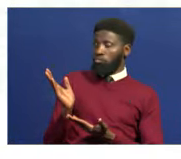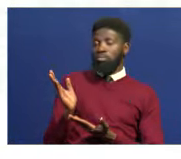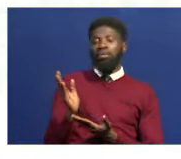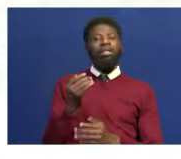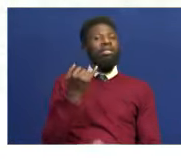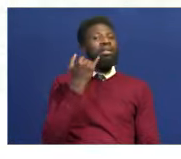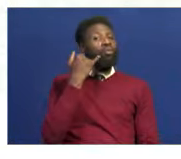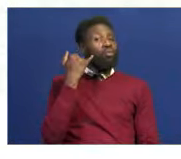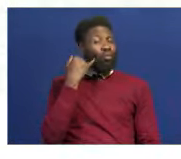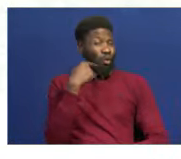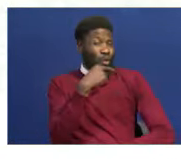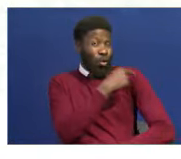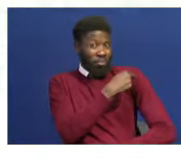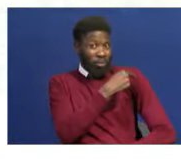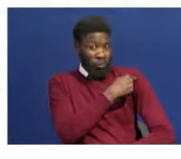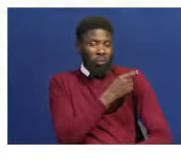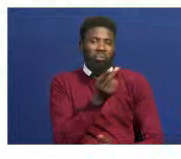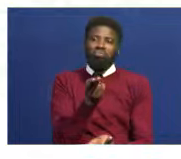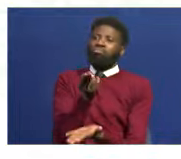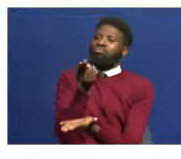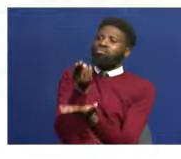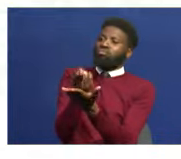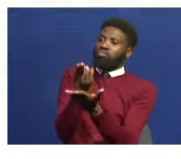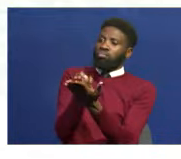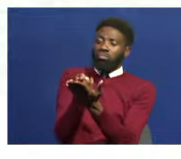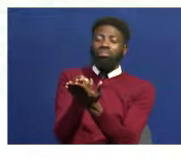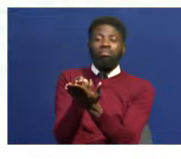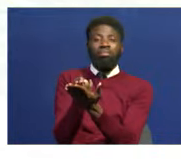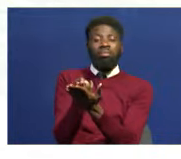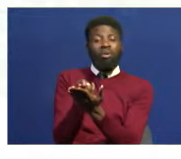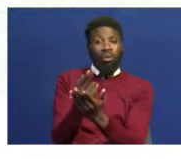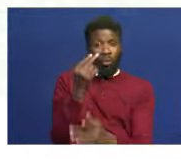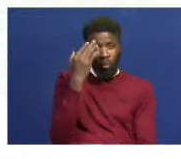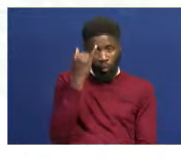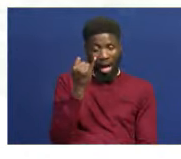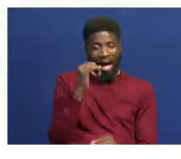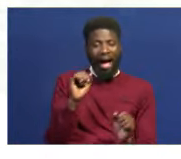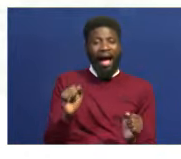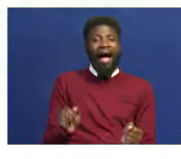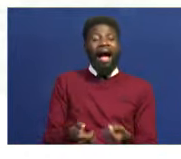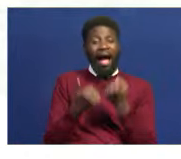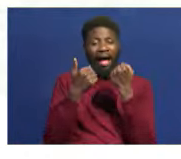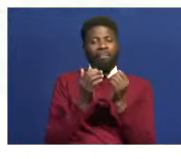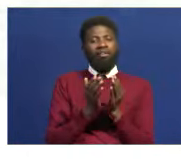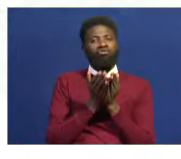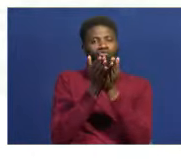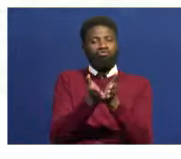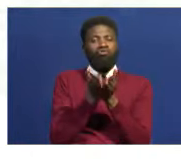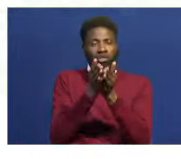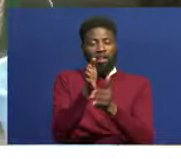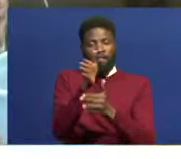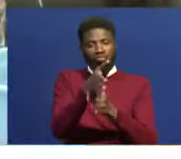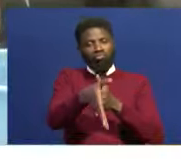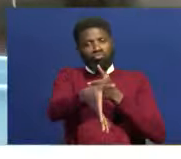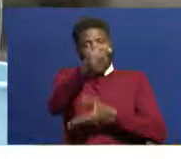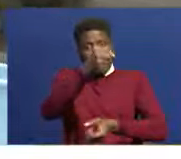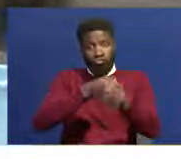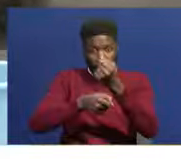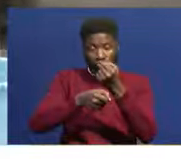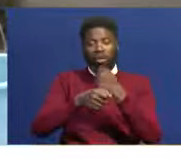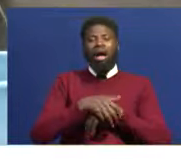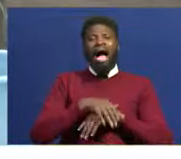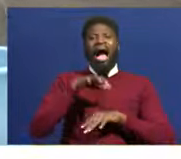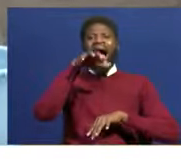Nakuru Provincial General Hospital for specialized treatment following a hippo attack while fishing in Lake Naivasha that left